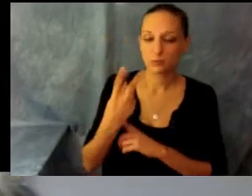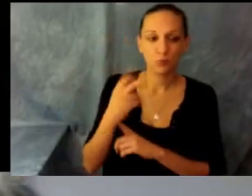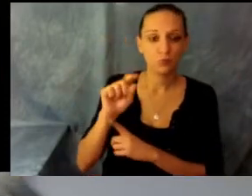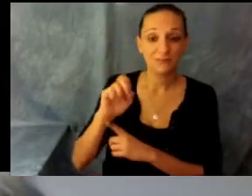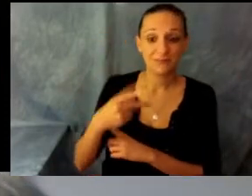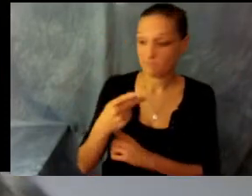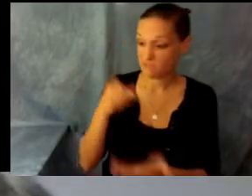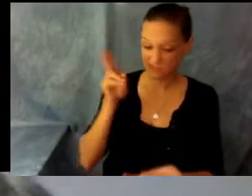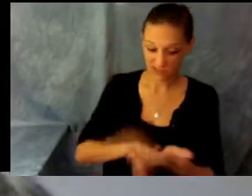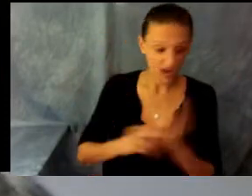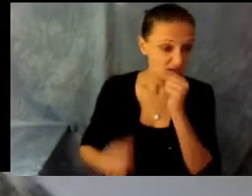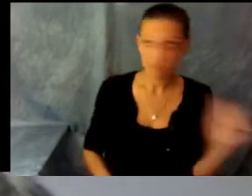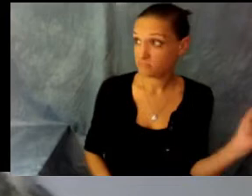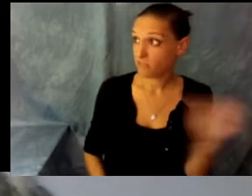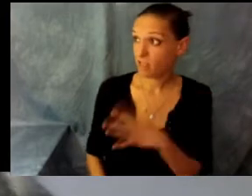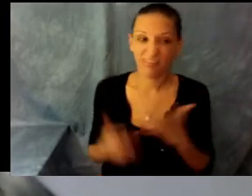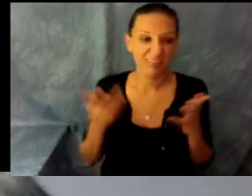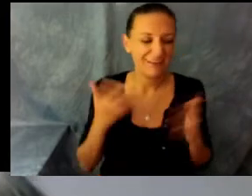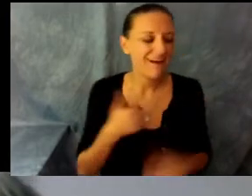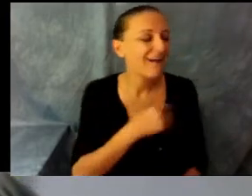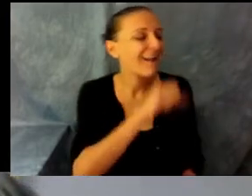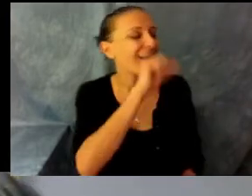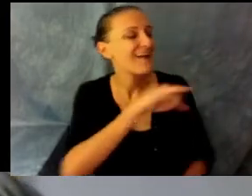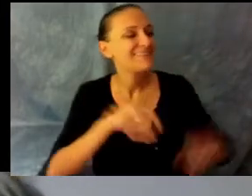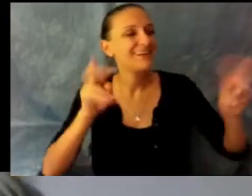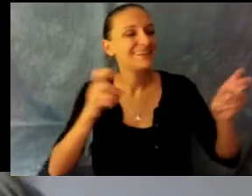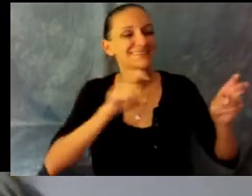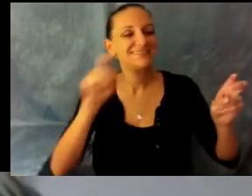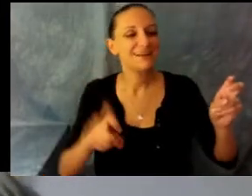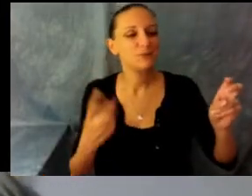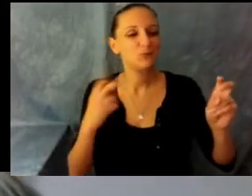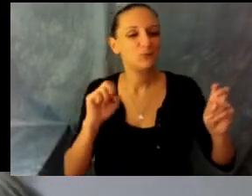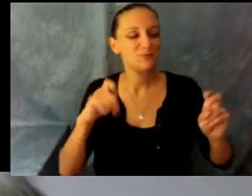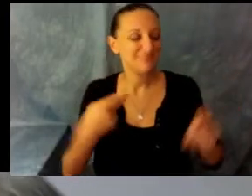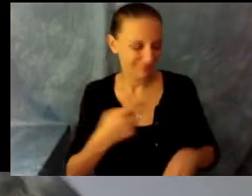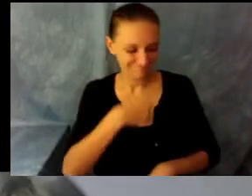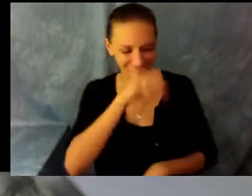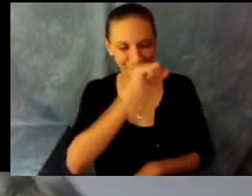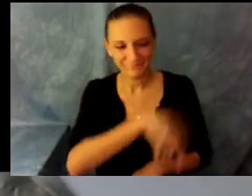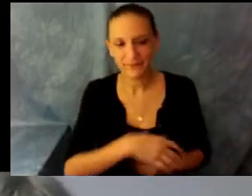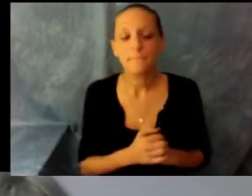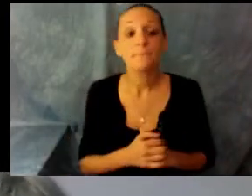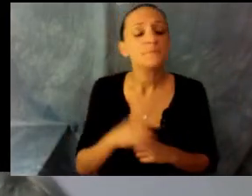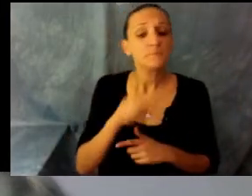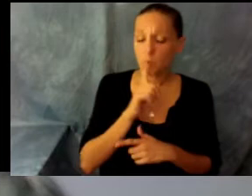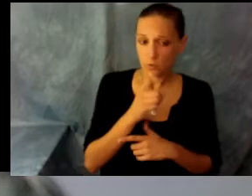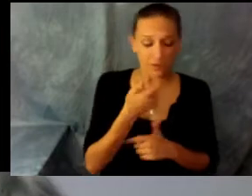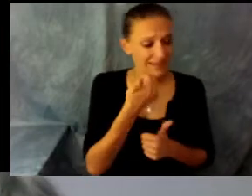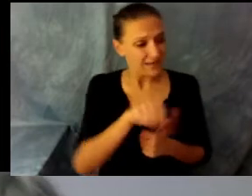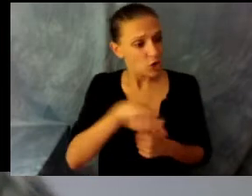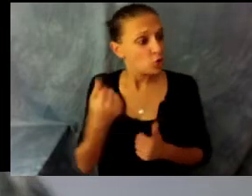in. I love that, the Texas two-step. I like that. Are there other uses for this